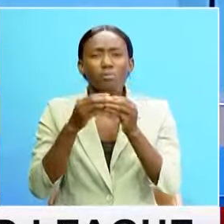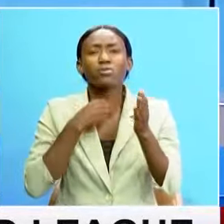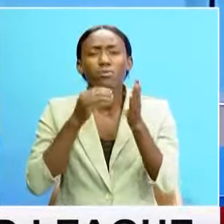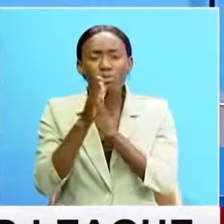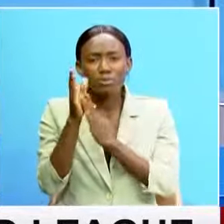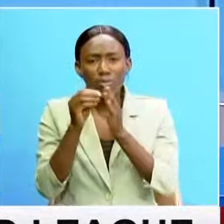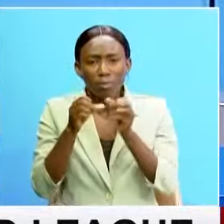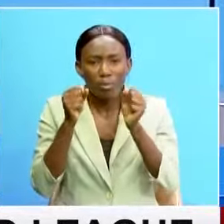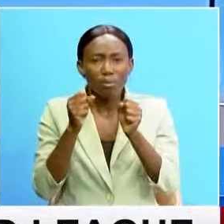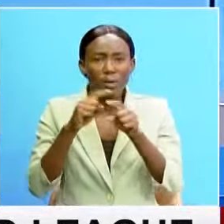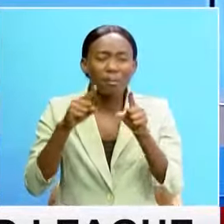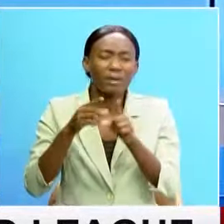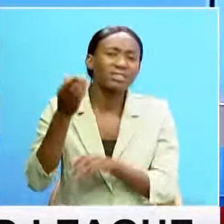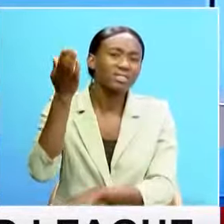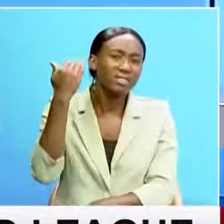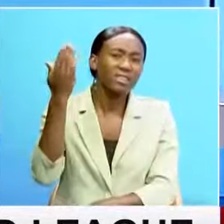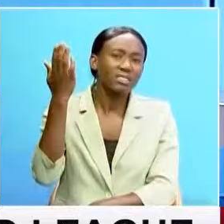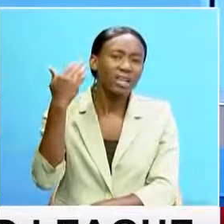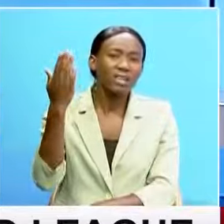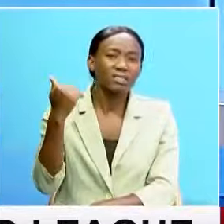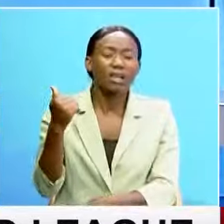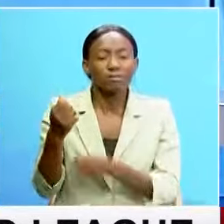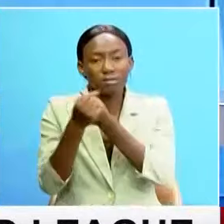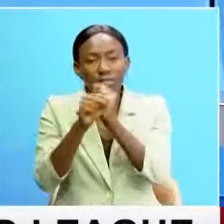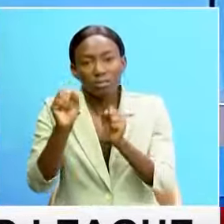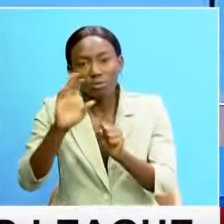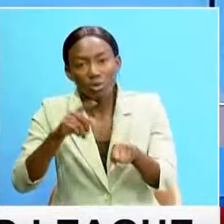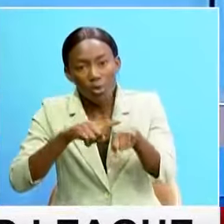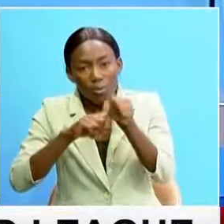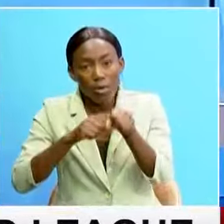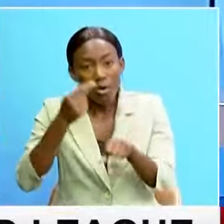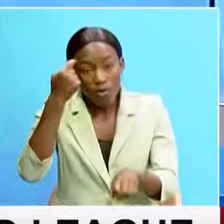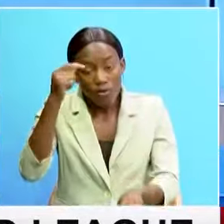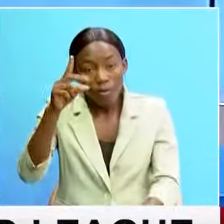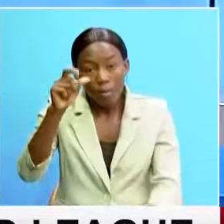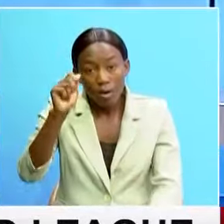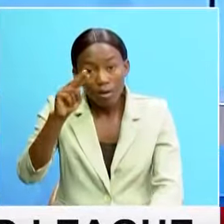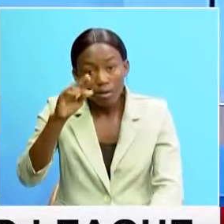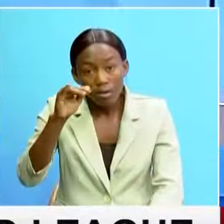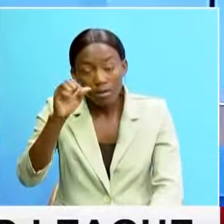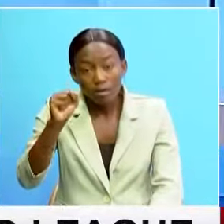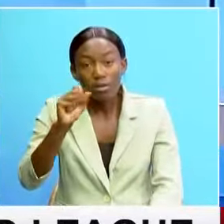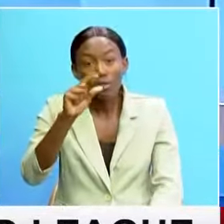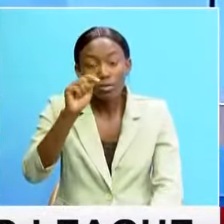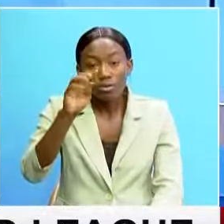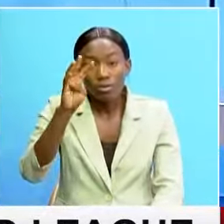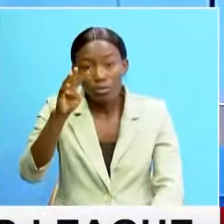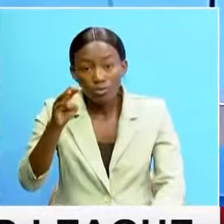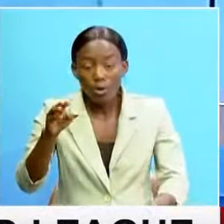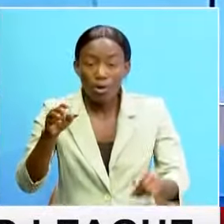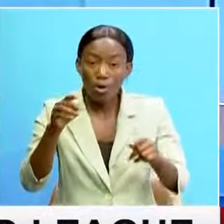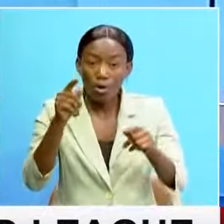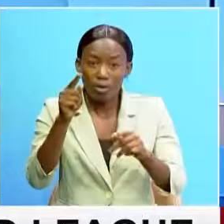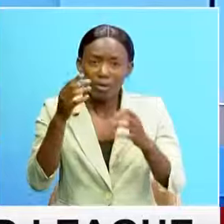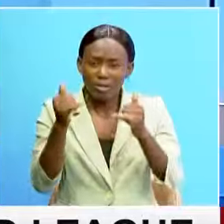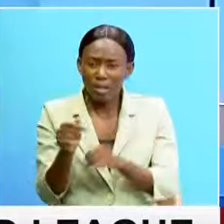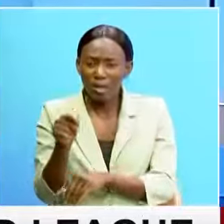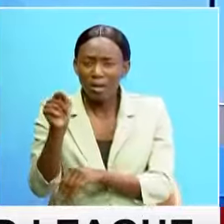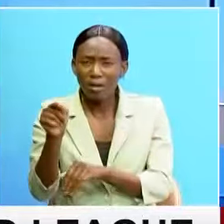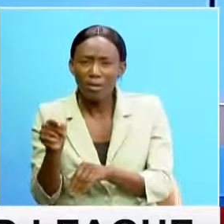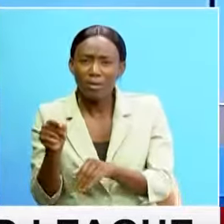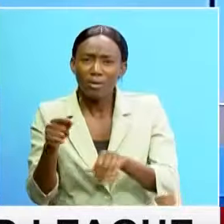while previously securing his spot for the Paris 2024 Olympic Games. The Diamond